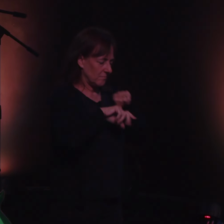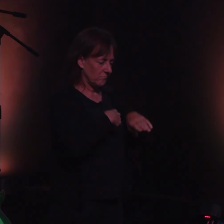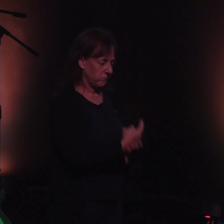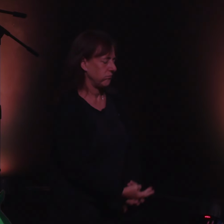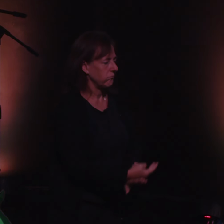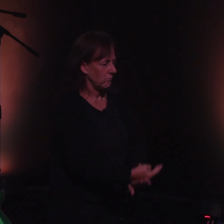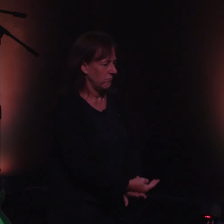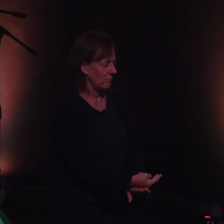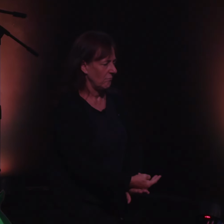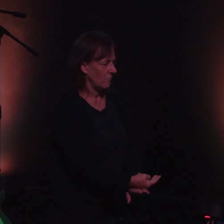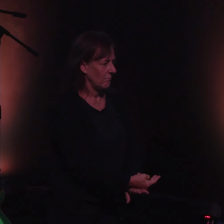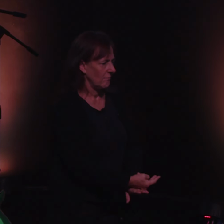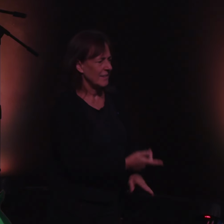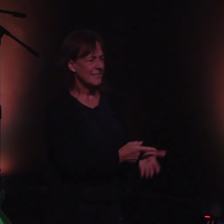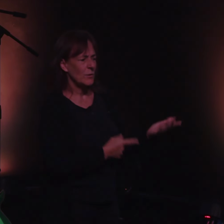what happens?